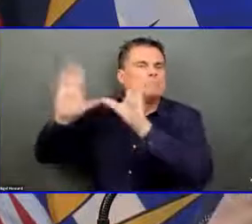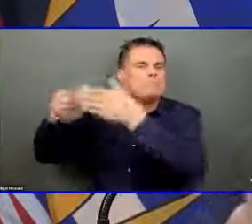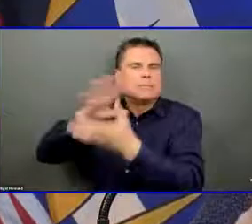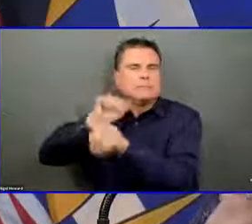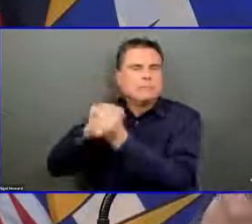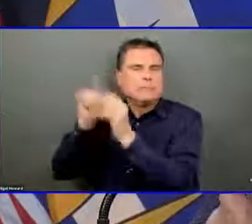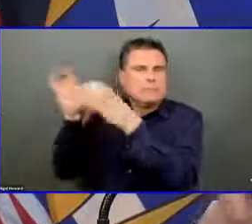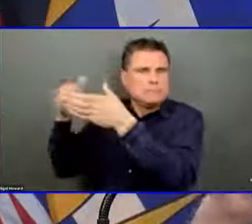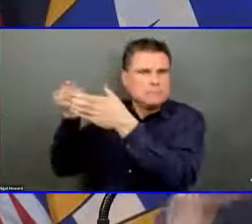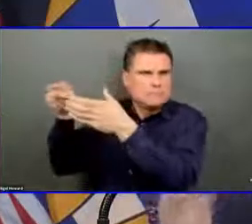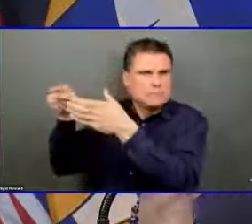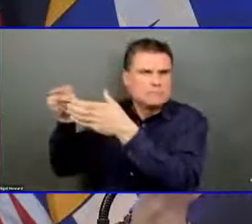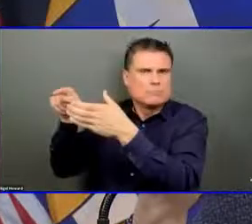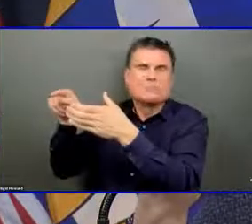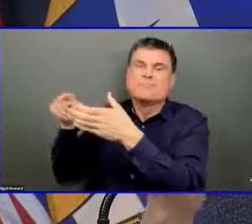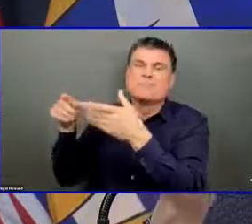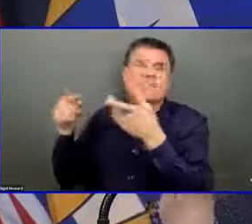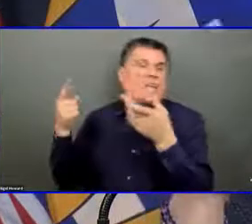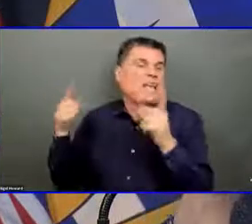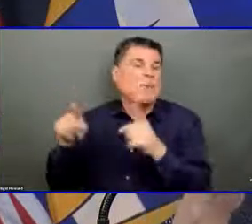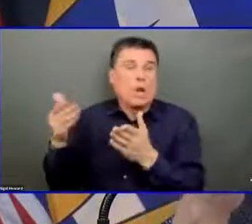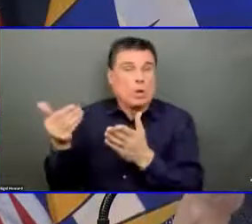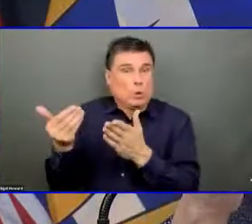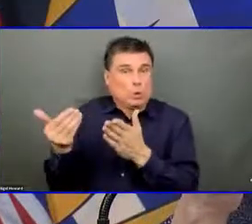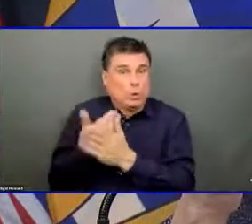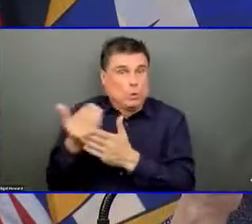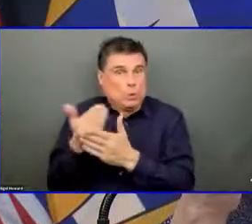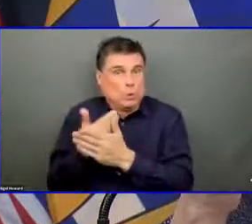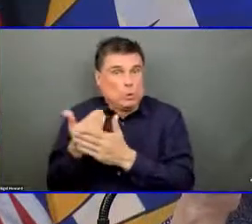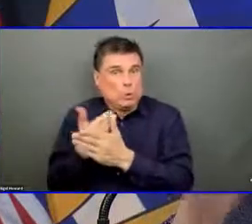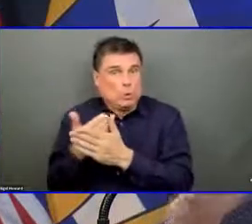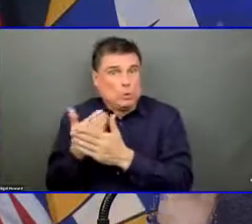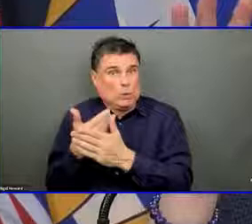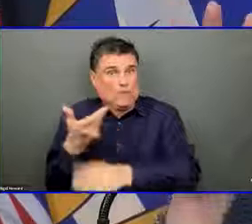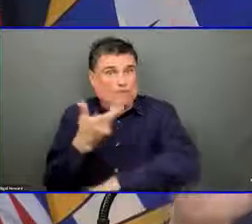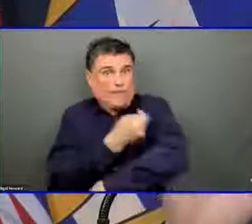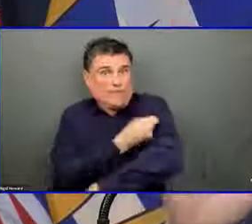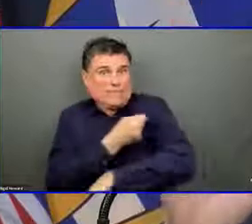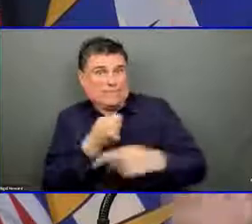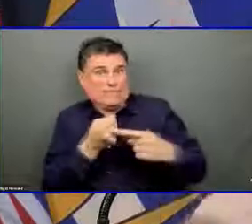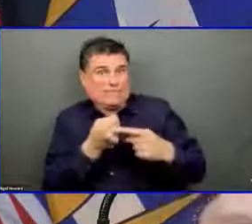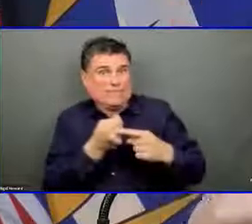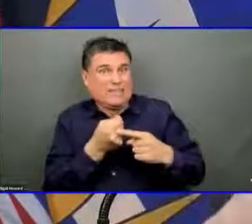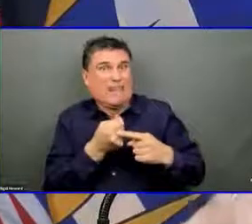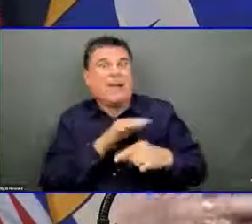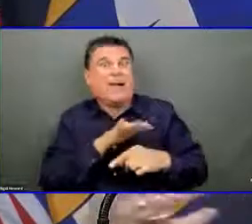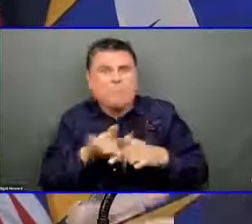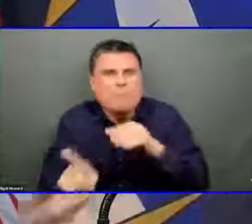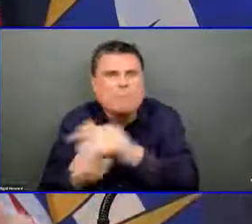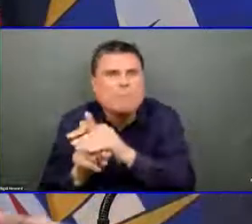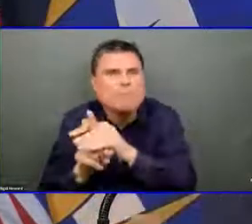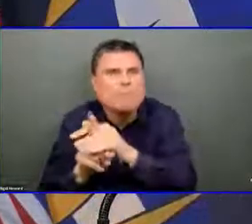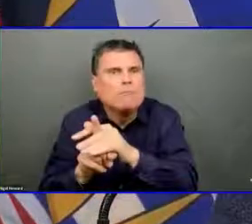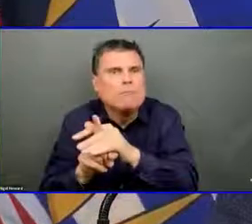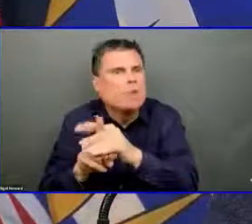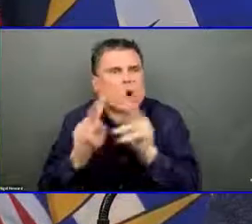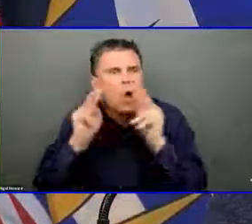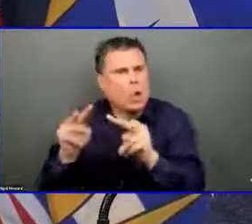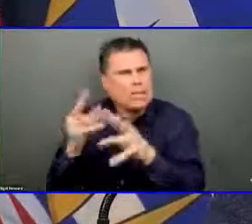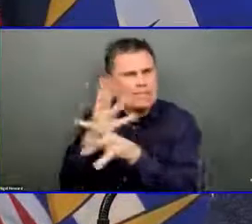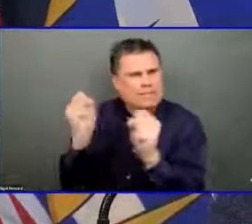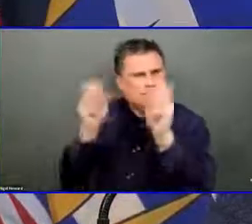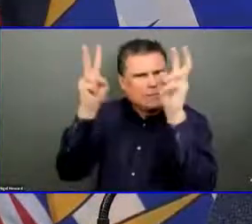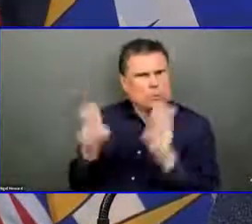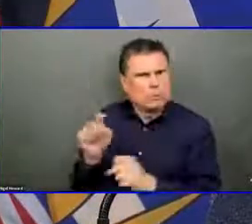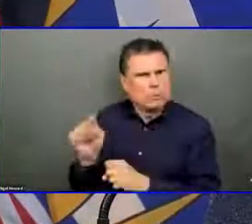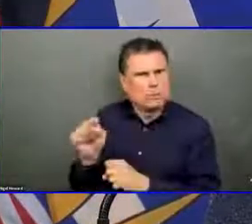if there's a safety signal that comes up that's related to a specific lot number, we put a hold on that until those can be investigated. But